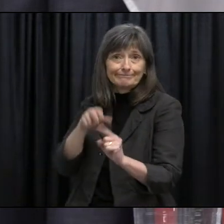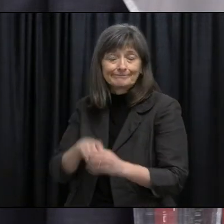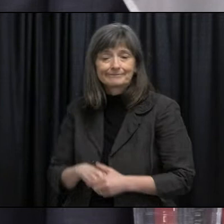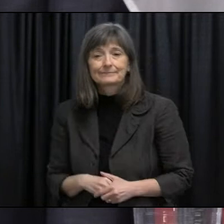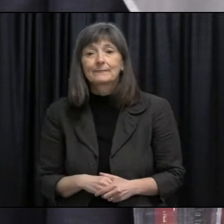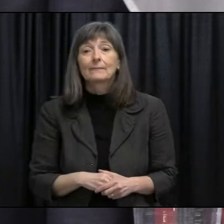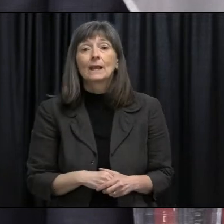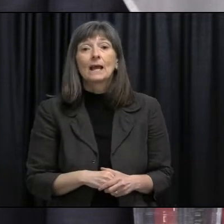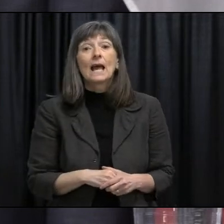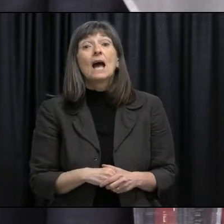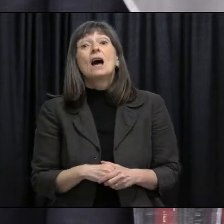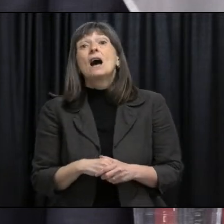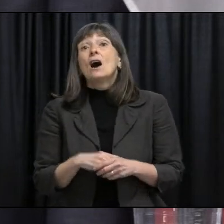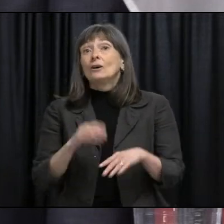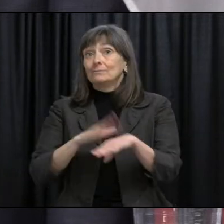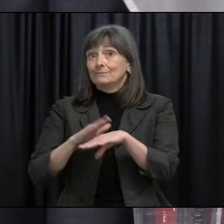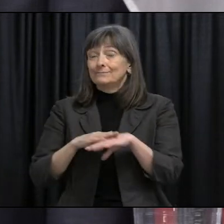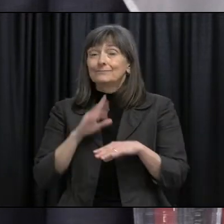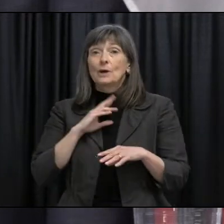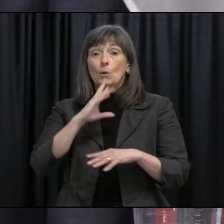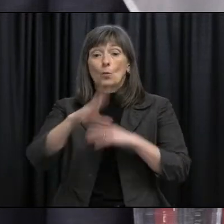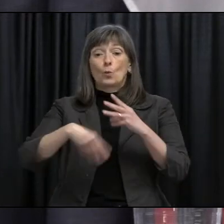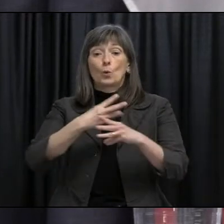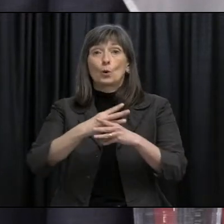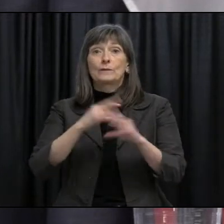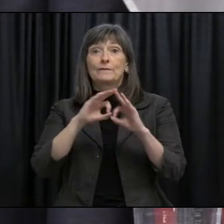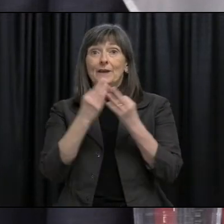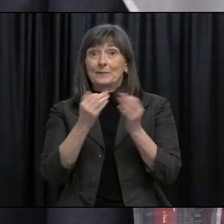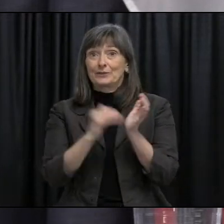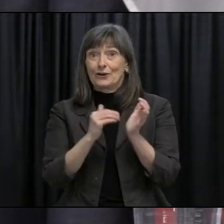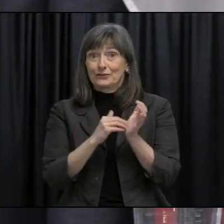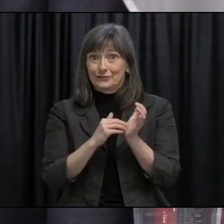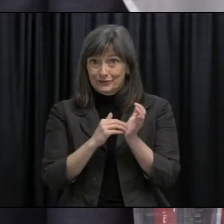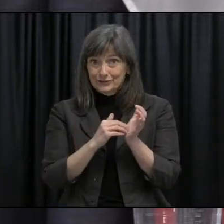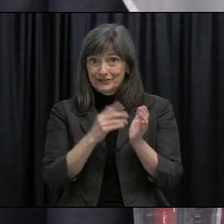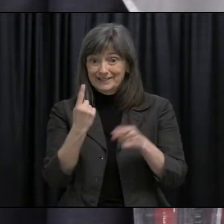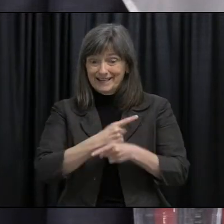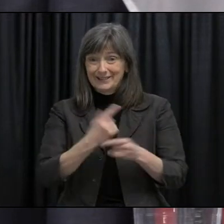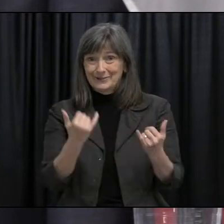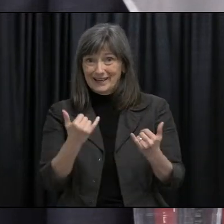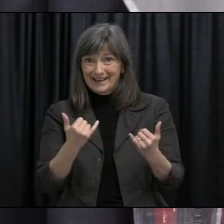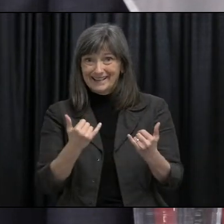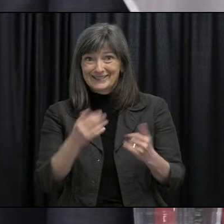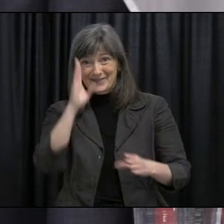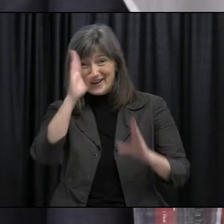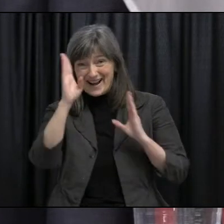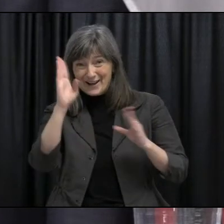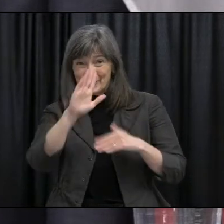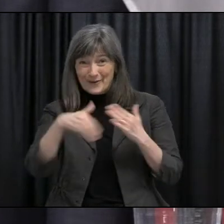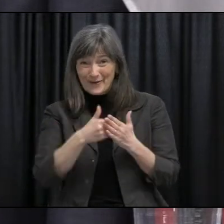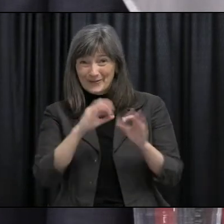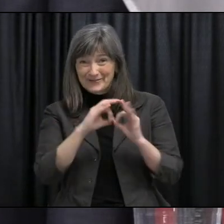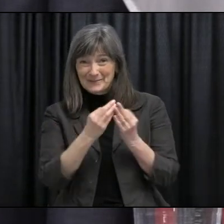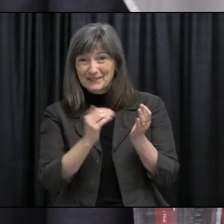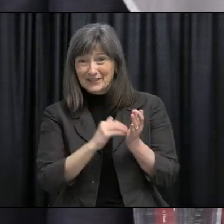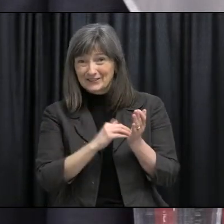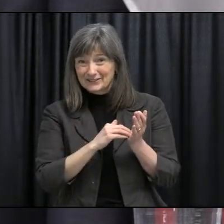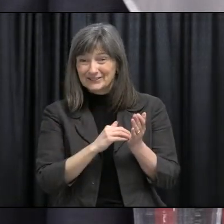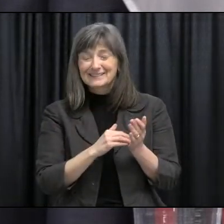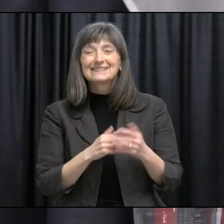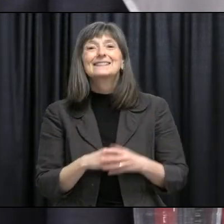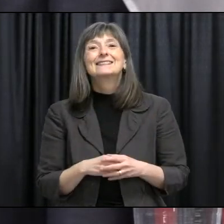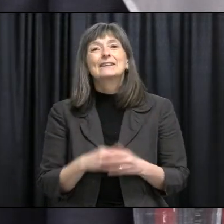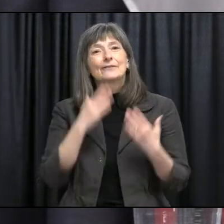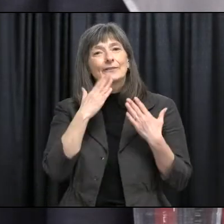World Family Doctor Day today, just to say hi to all of you and a thanks for all your hard work throughout the